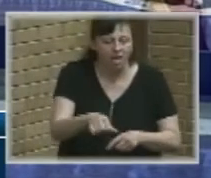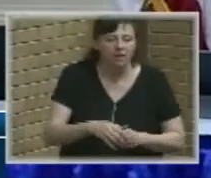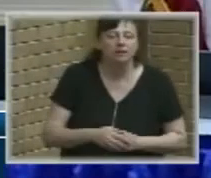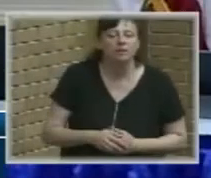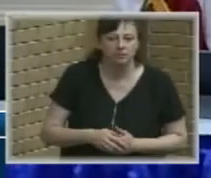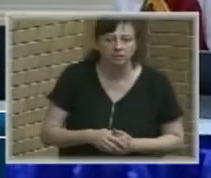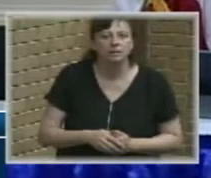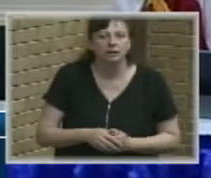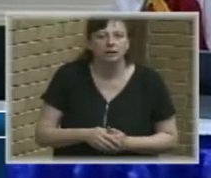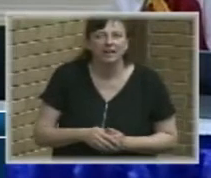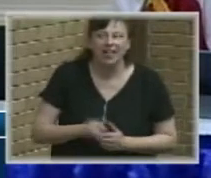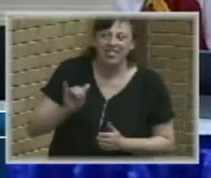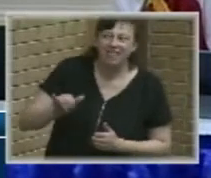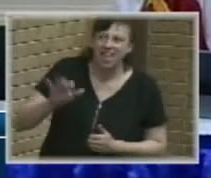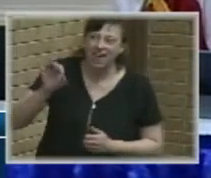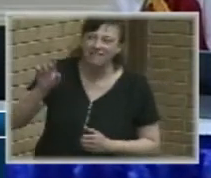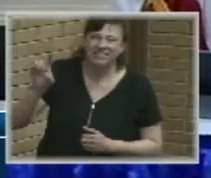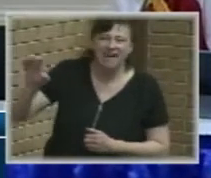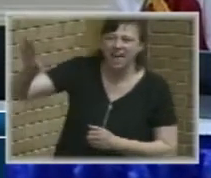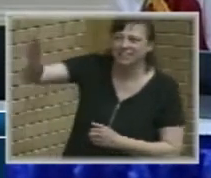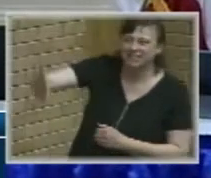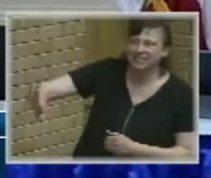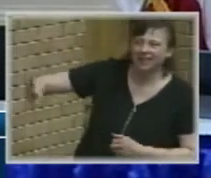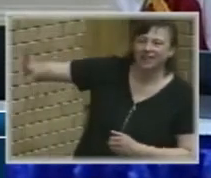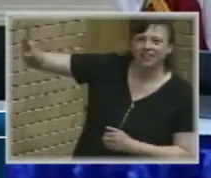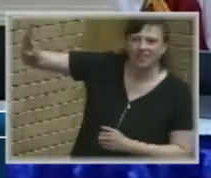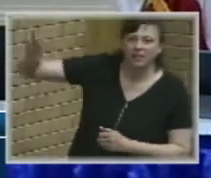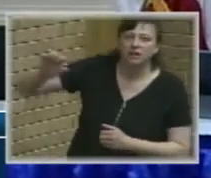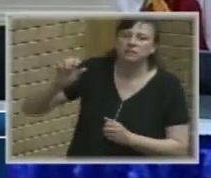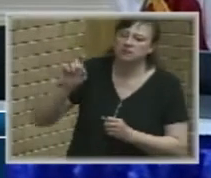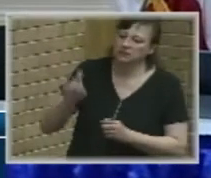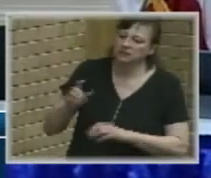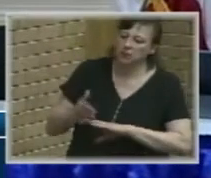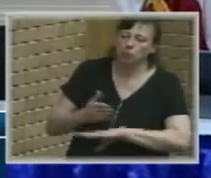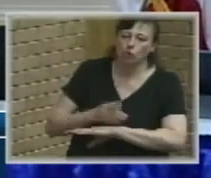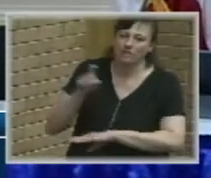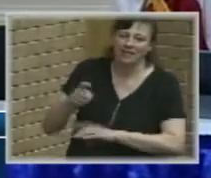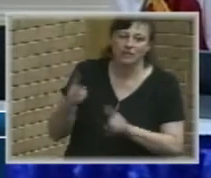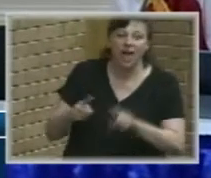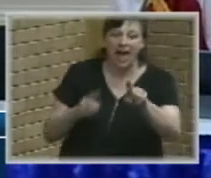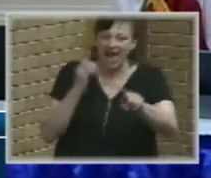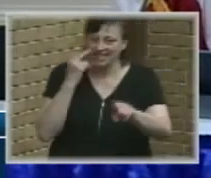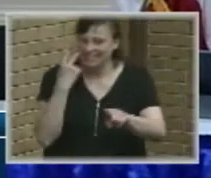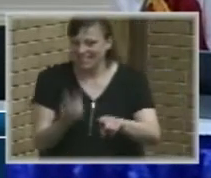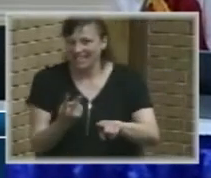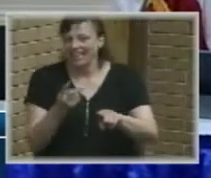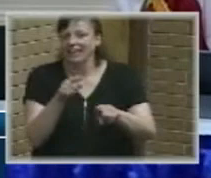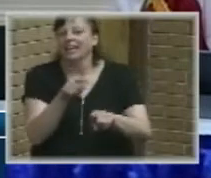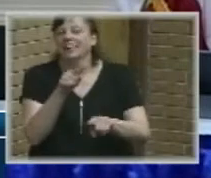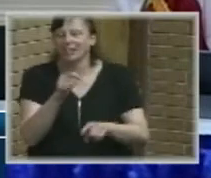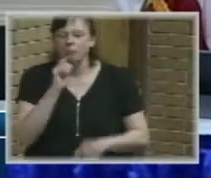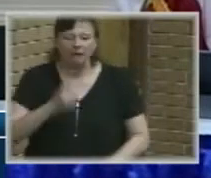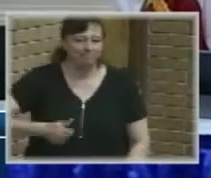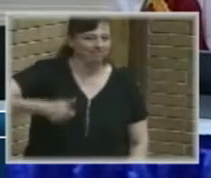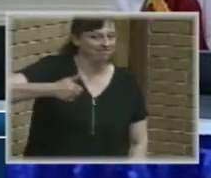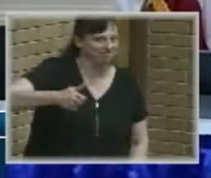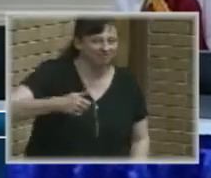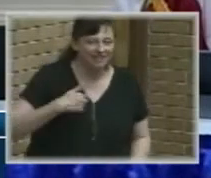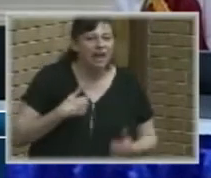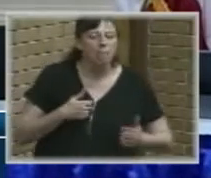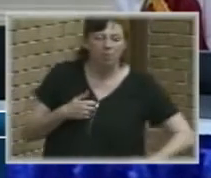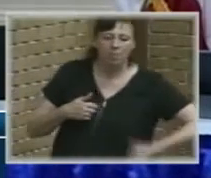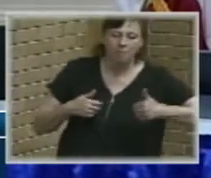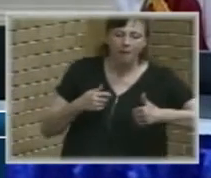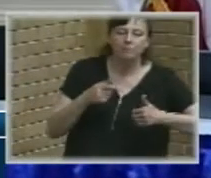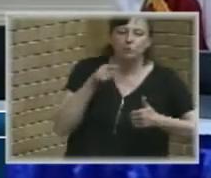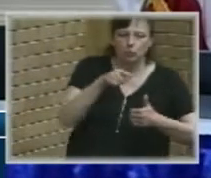that that facade is going to be repaired, and that will be an improvement to the building. And I see Mr. Zoglin giving me the thumbs up, and I'm giving him the thumbs